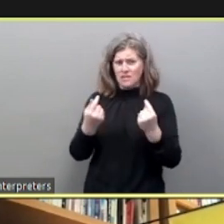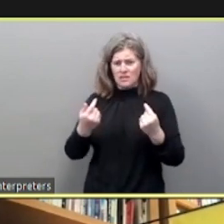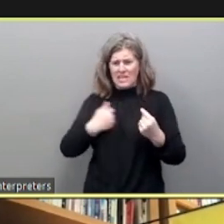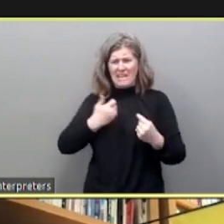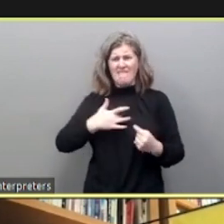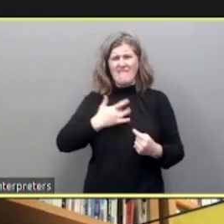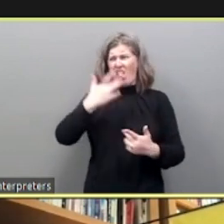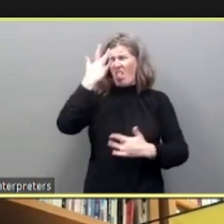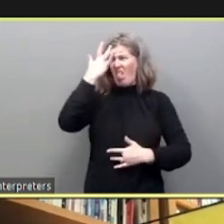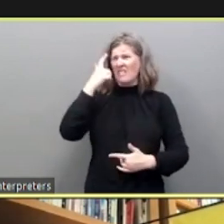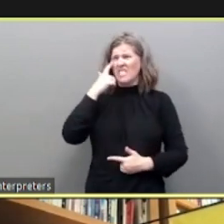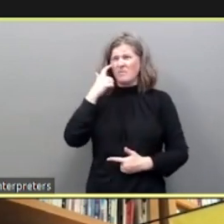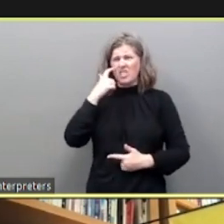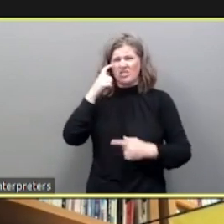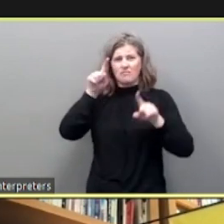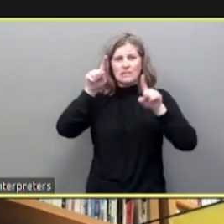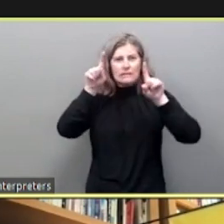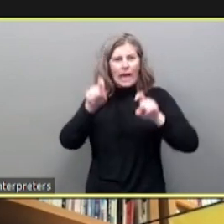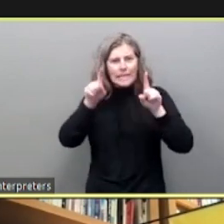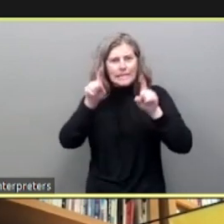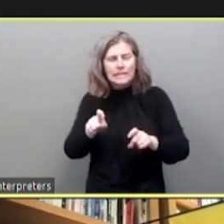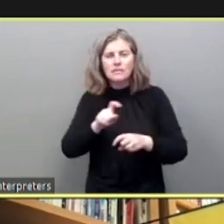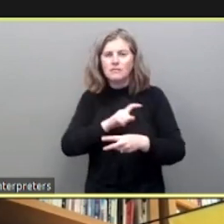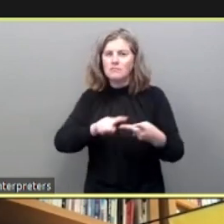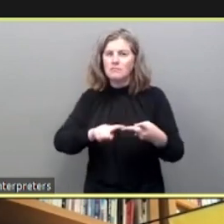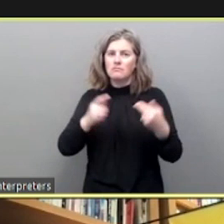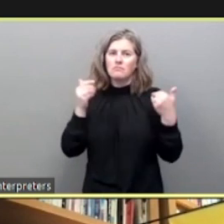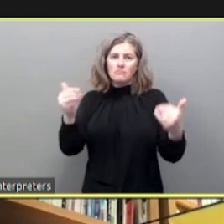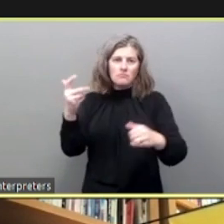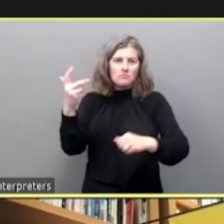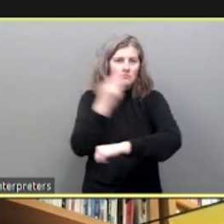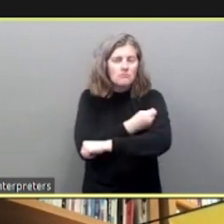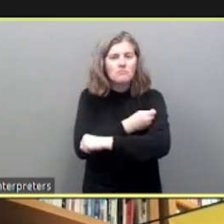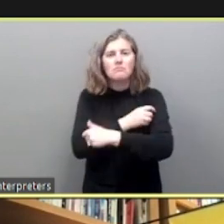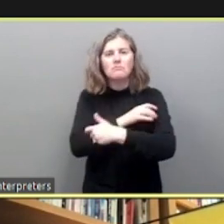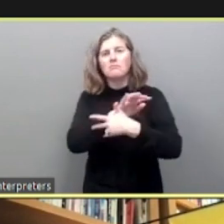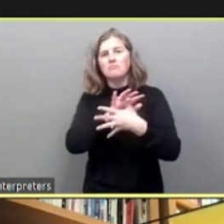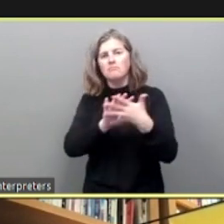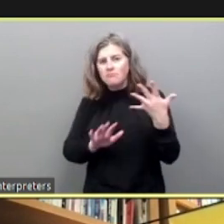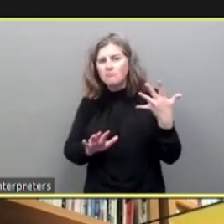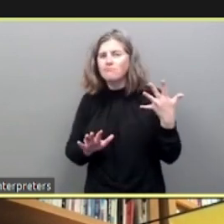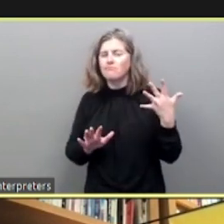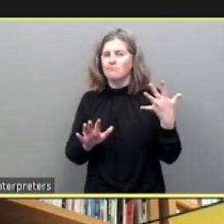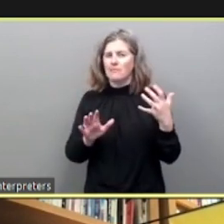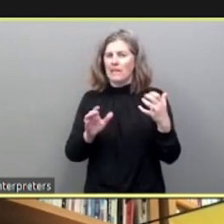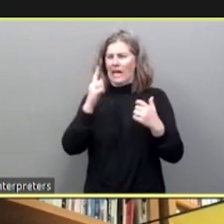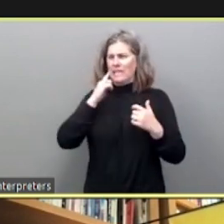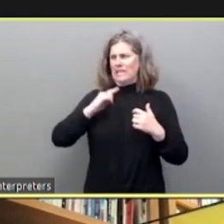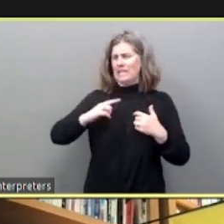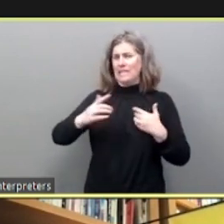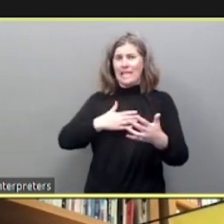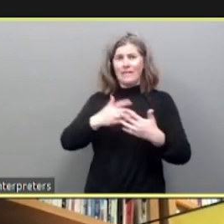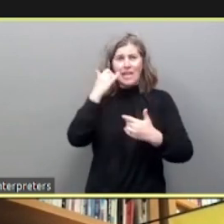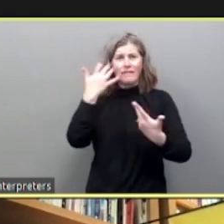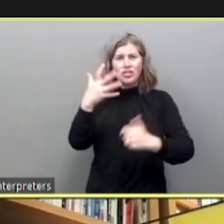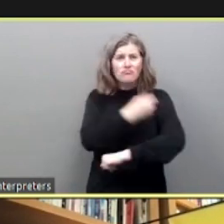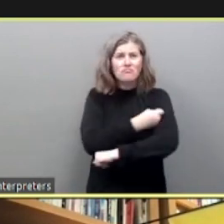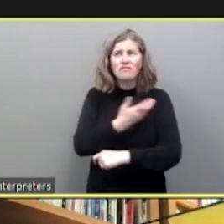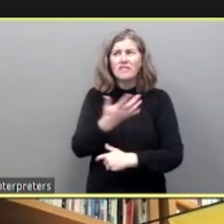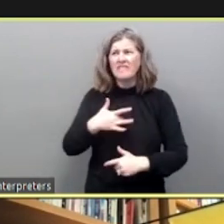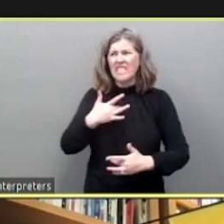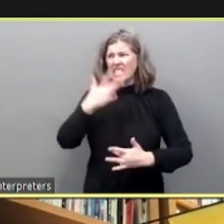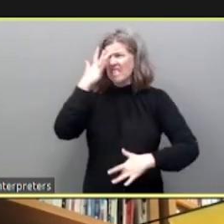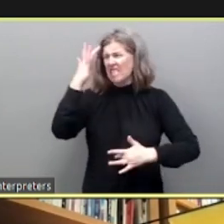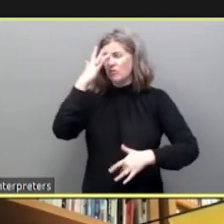have any suspicion or symptoms that you might have acquired COVID again, even if you're vaccinated, remember,